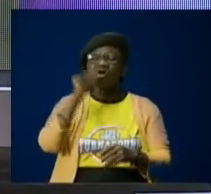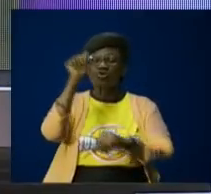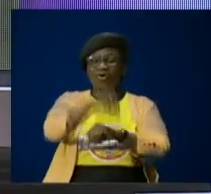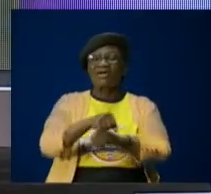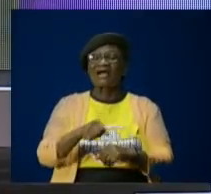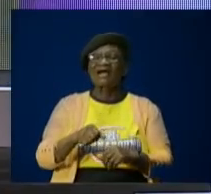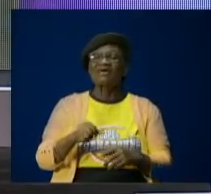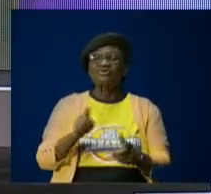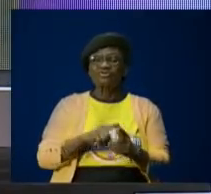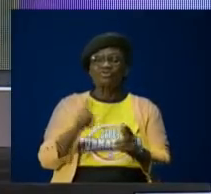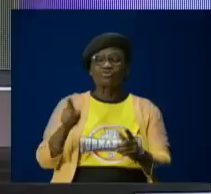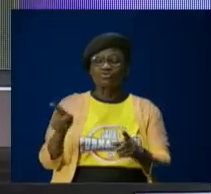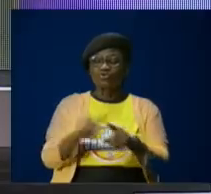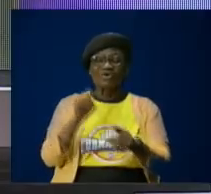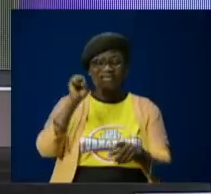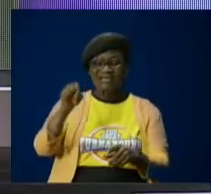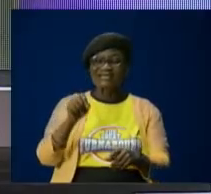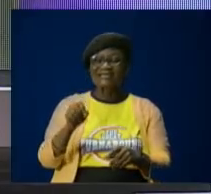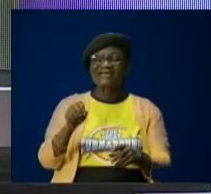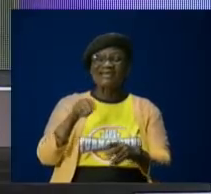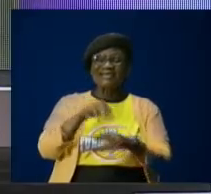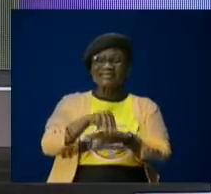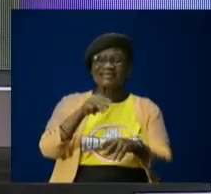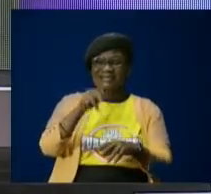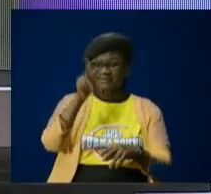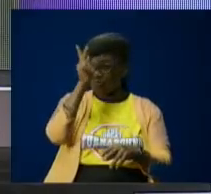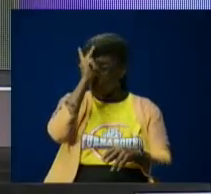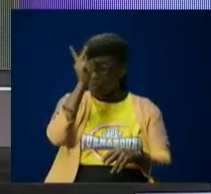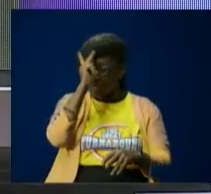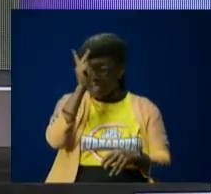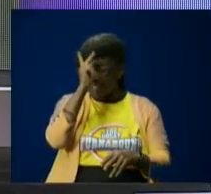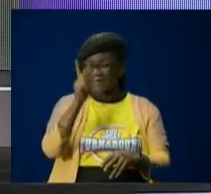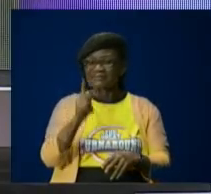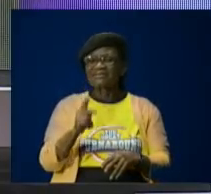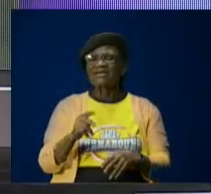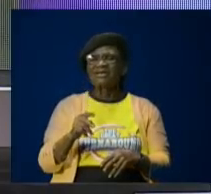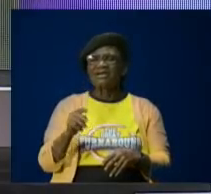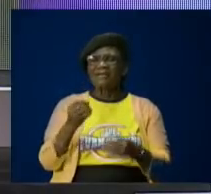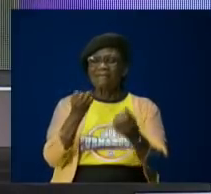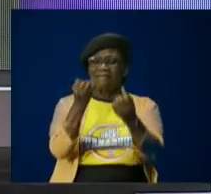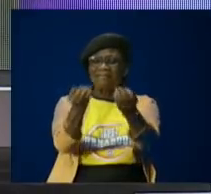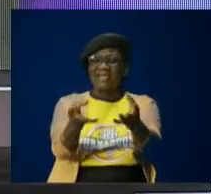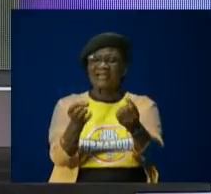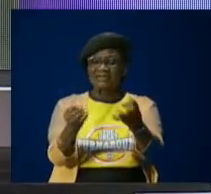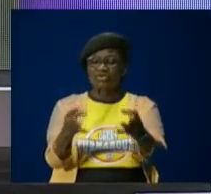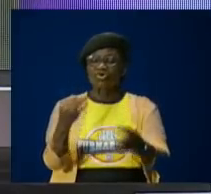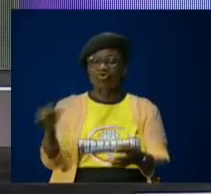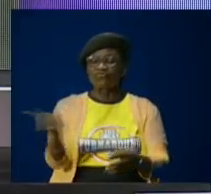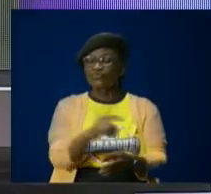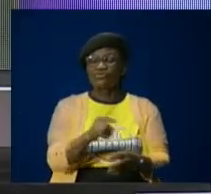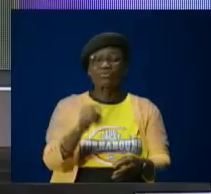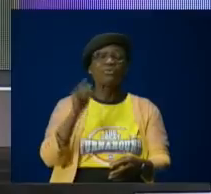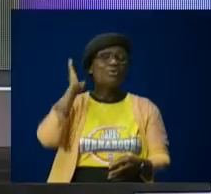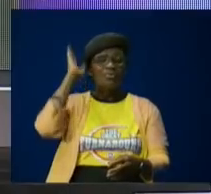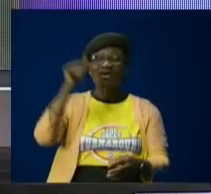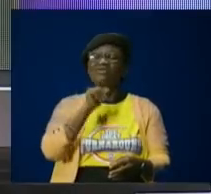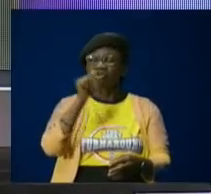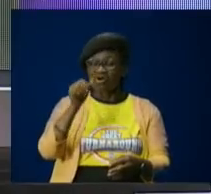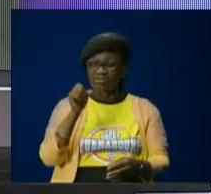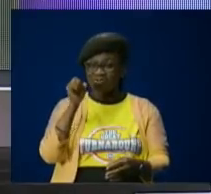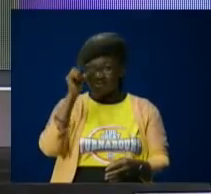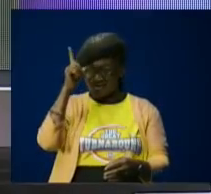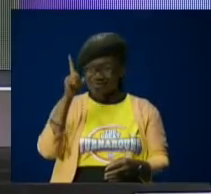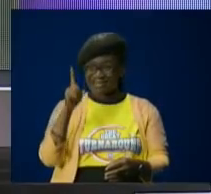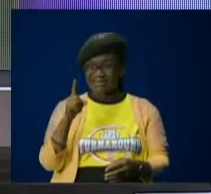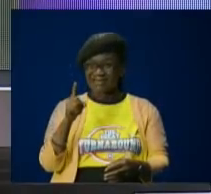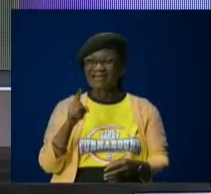Oh, many of you don't understand that it is the devil who spoke to Jesse, send this boy